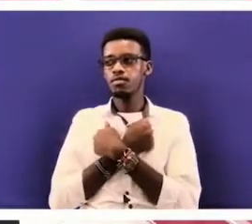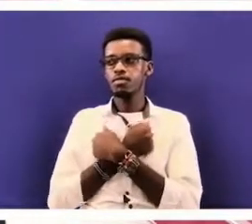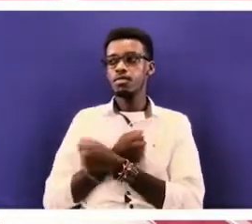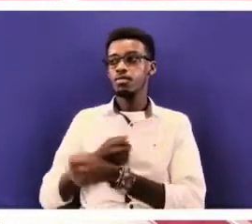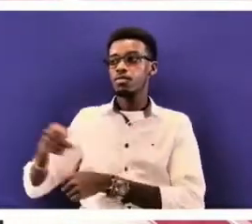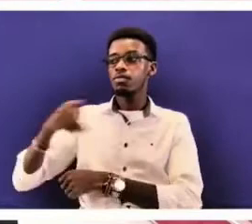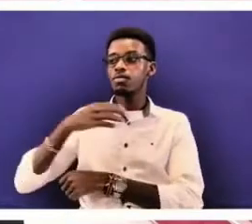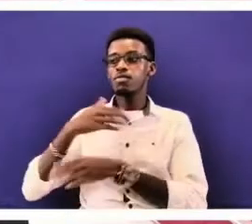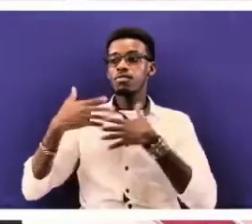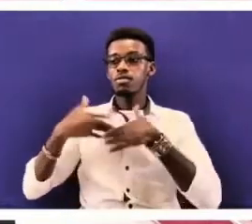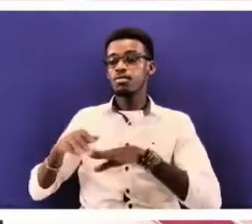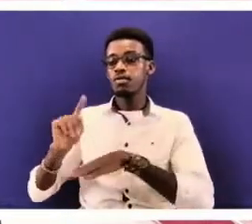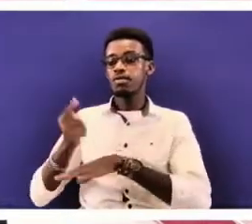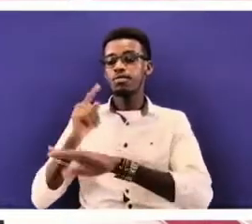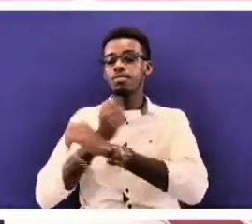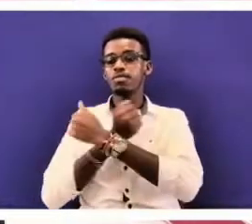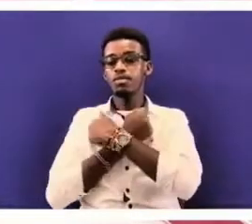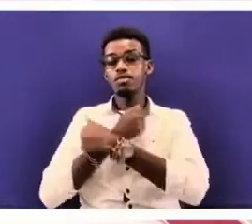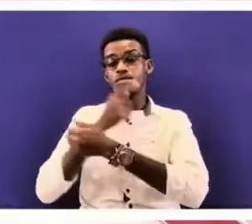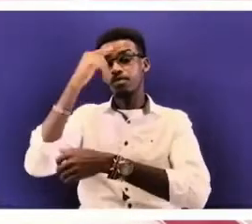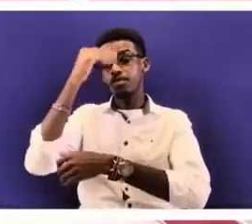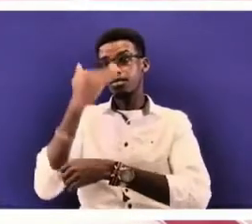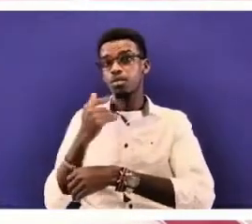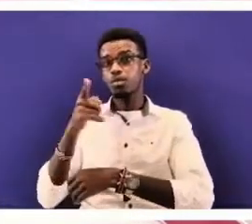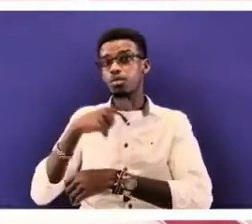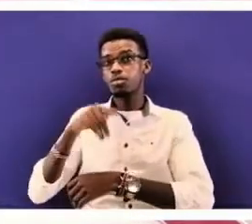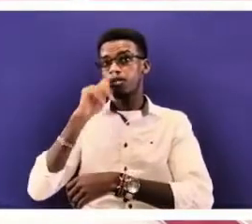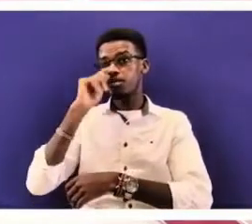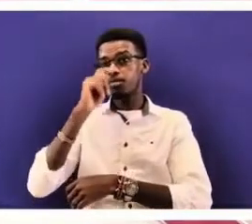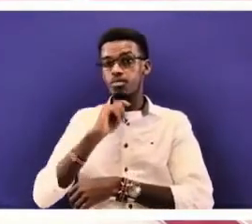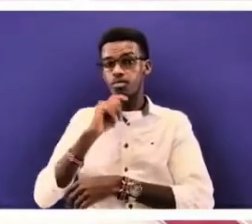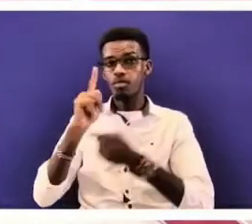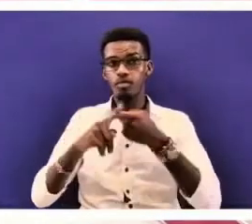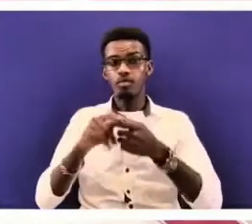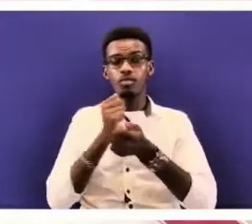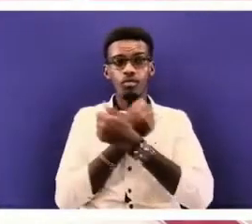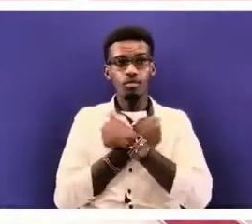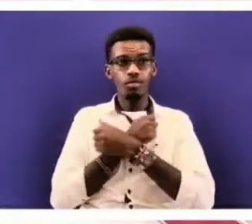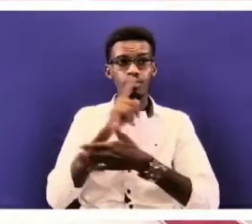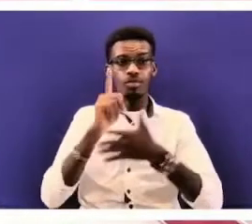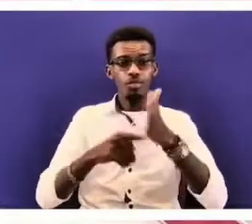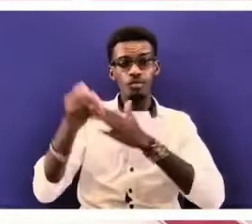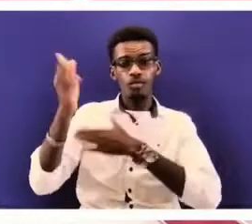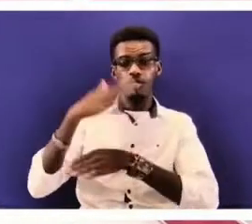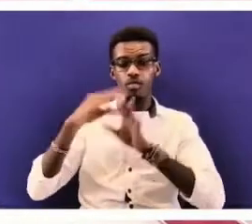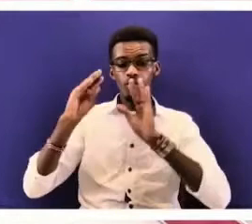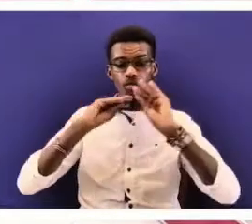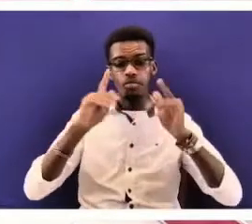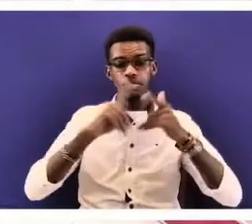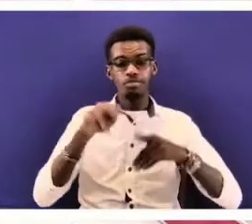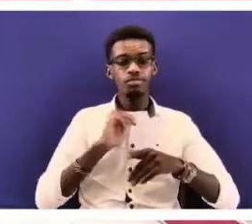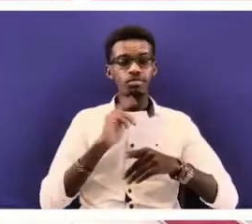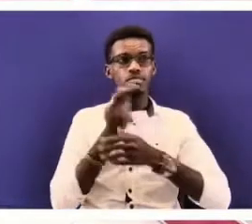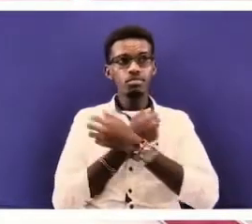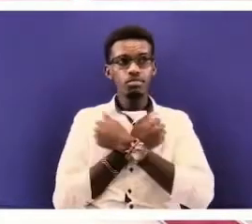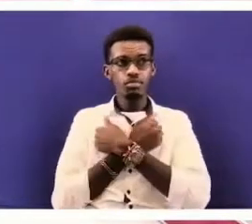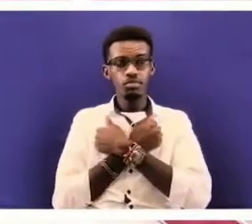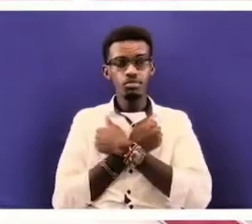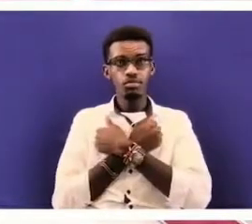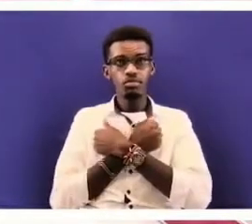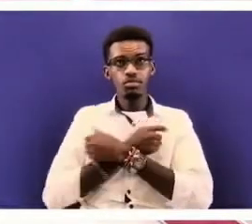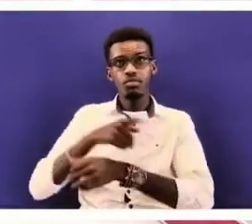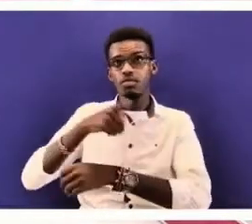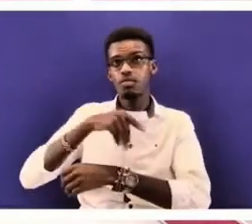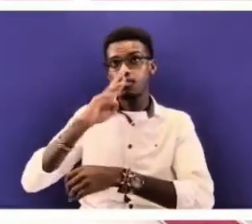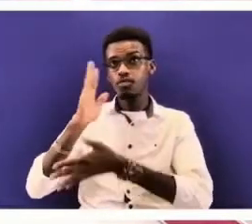lost our first love because we are guilty of not loving the way God has told us to love. We